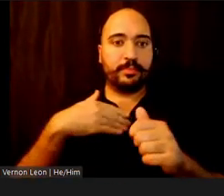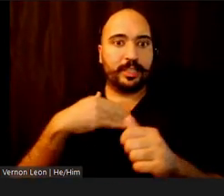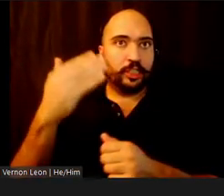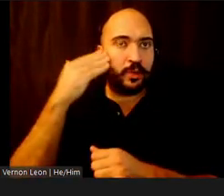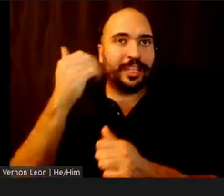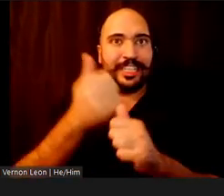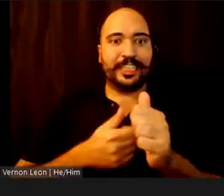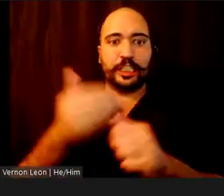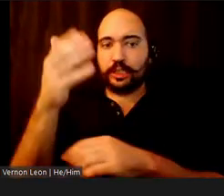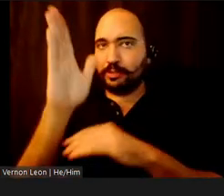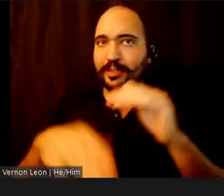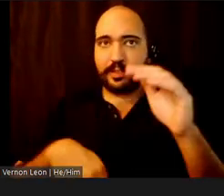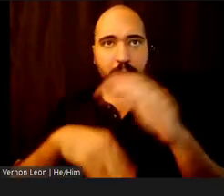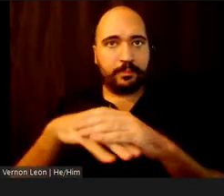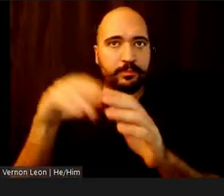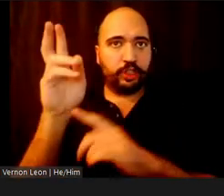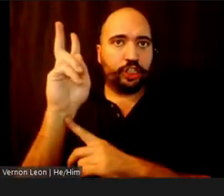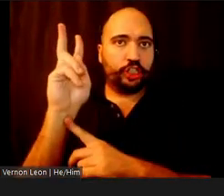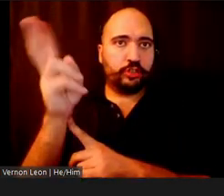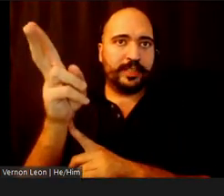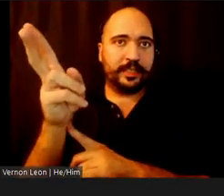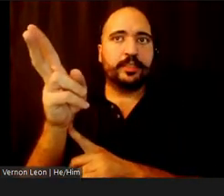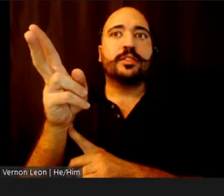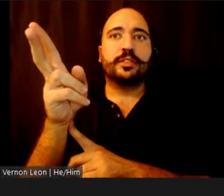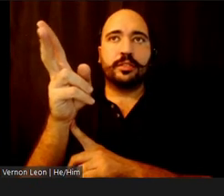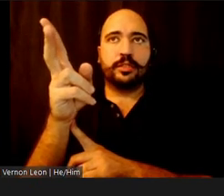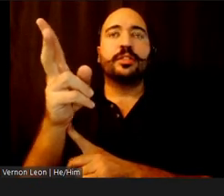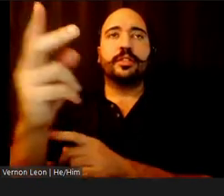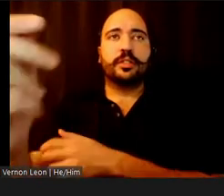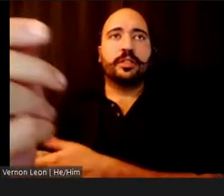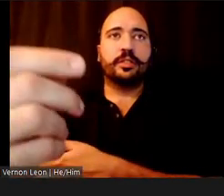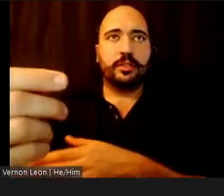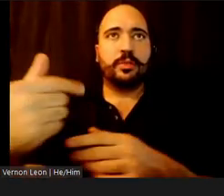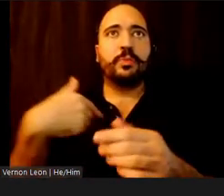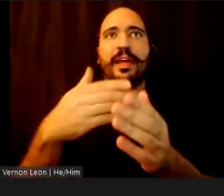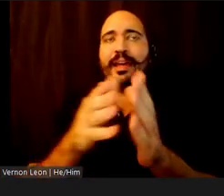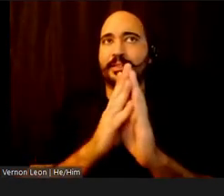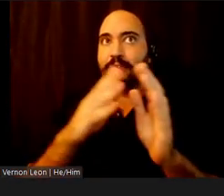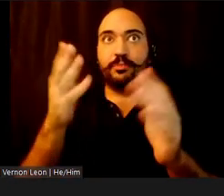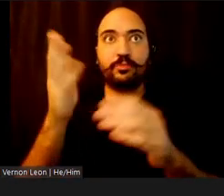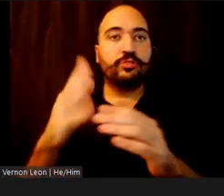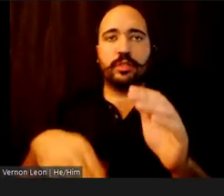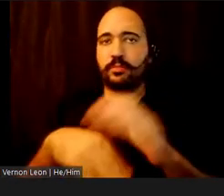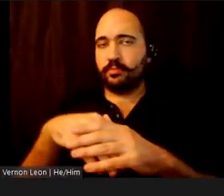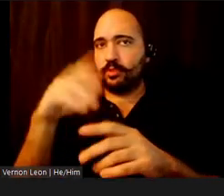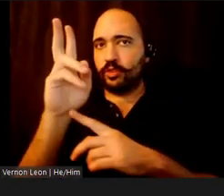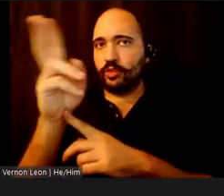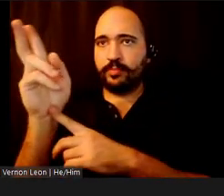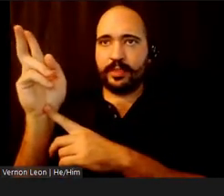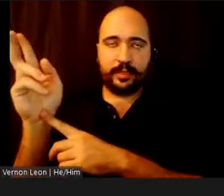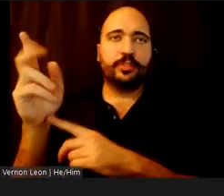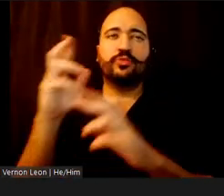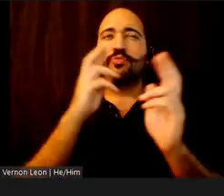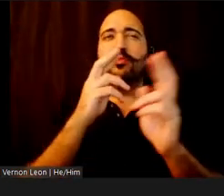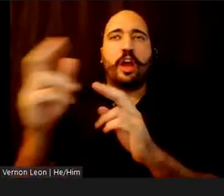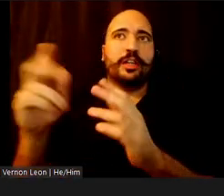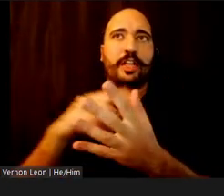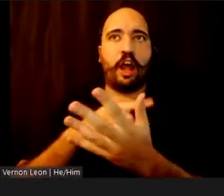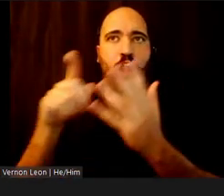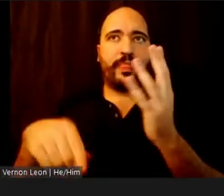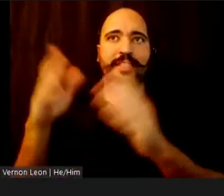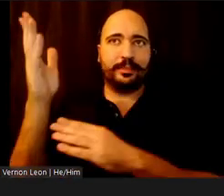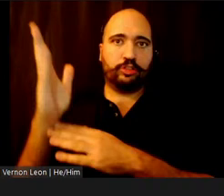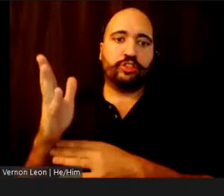speaker is limited to two minutes. We ask that speakers keep their remarks to the two-minute time frame out of respect for all other speakers.